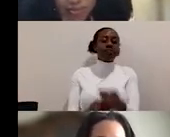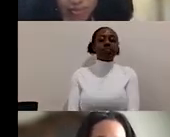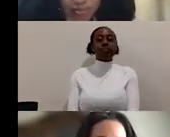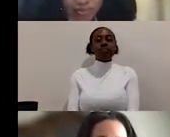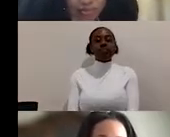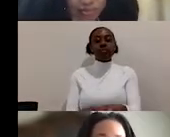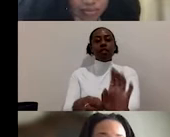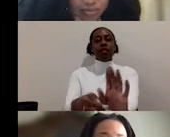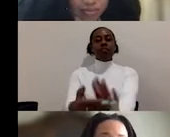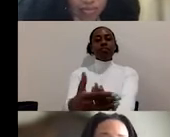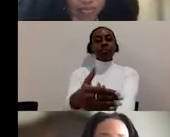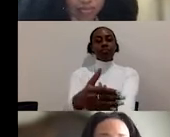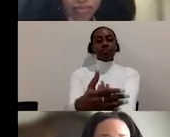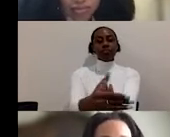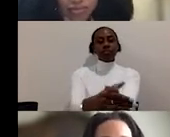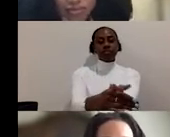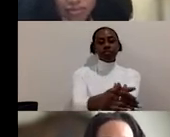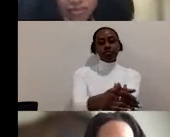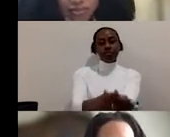Okay, go ahead.